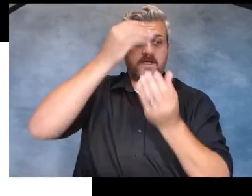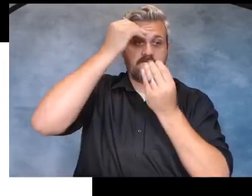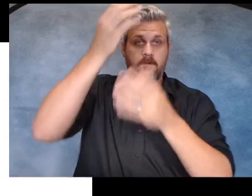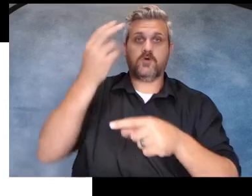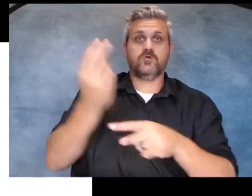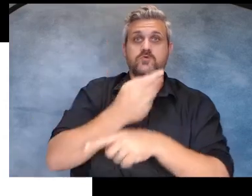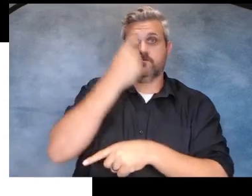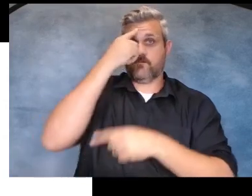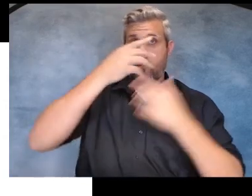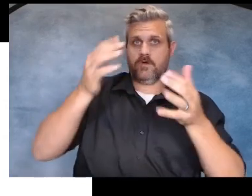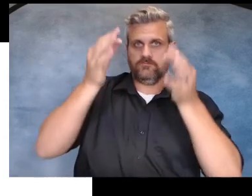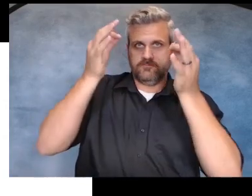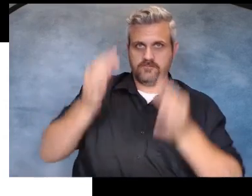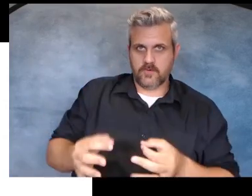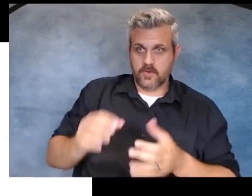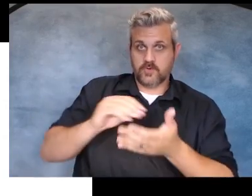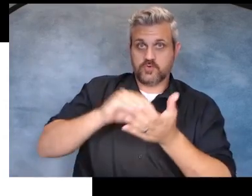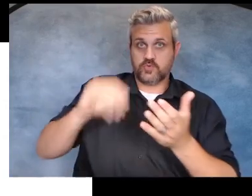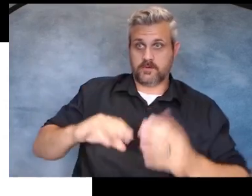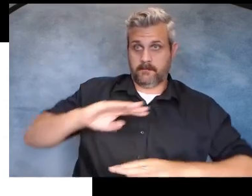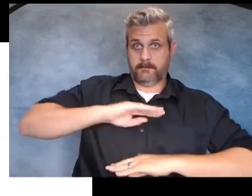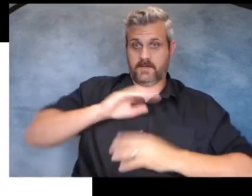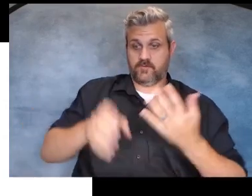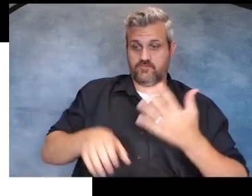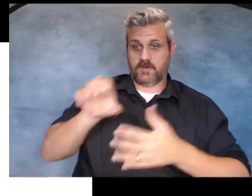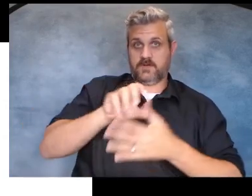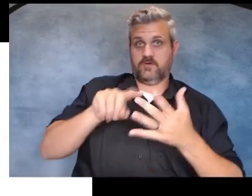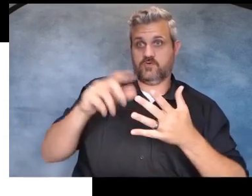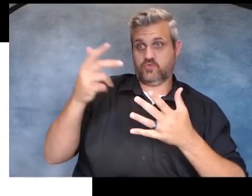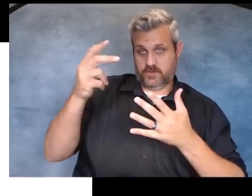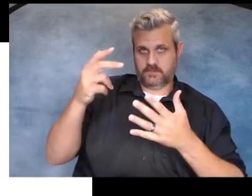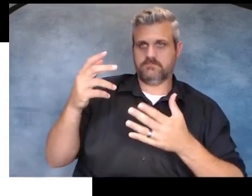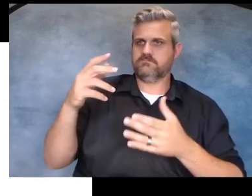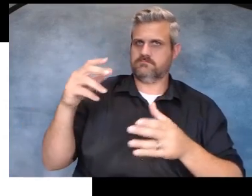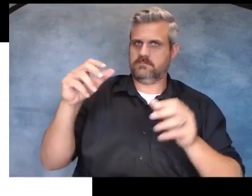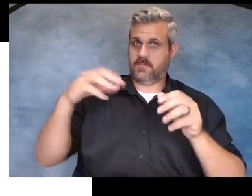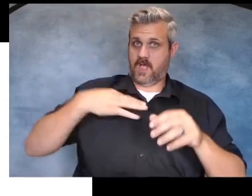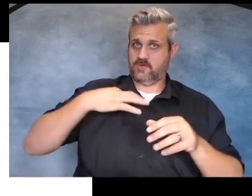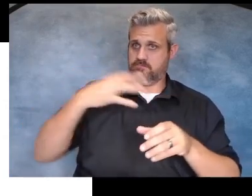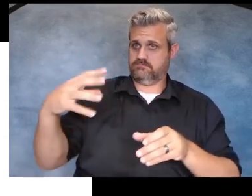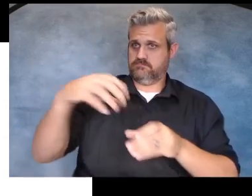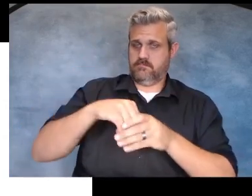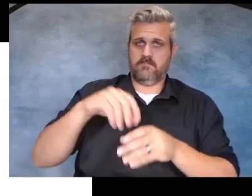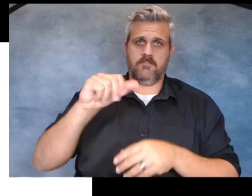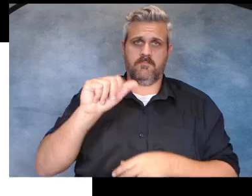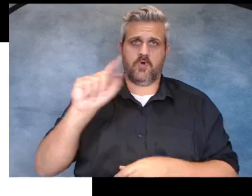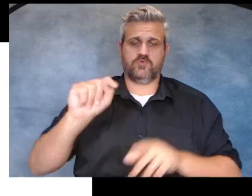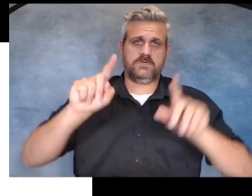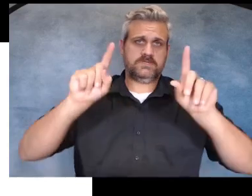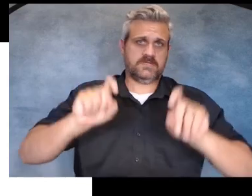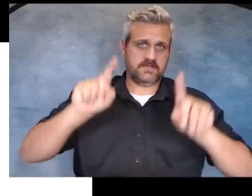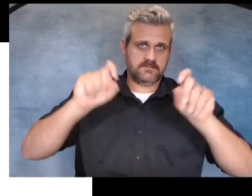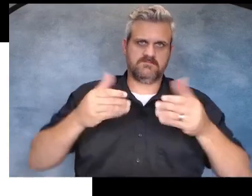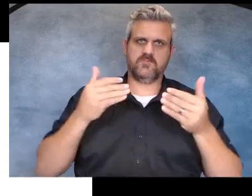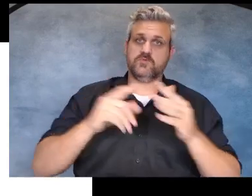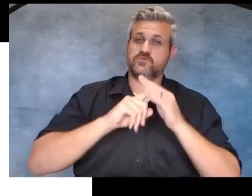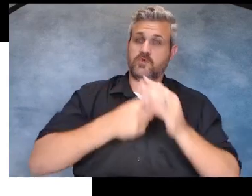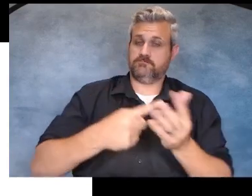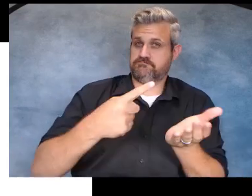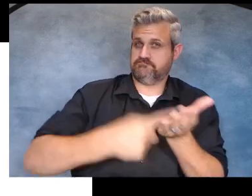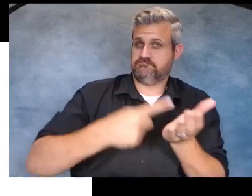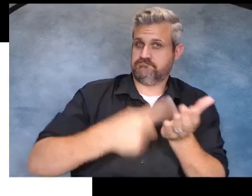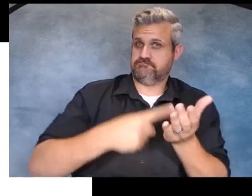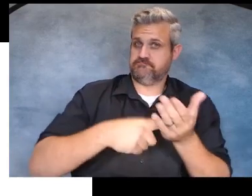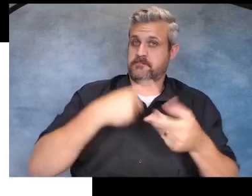used to determine if the student meets criteria 3 to be eligible to participate in the alternate assessment. Let's begin